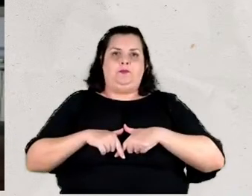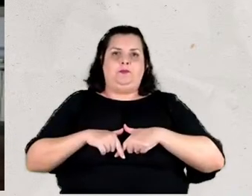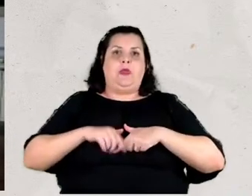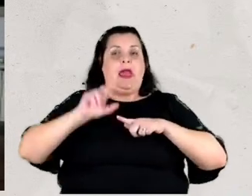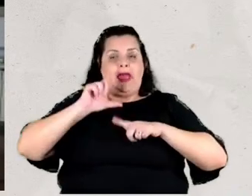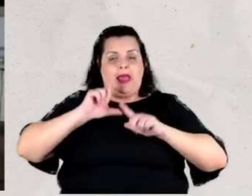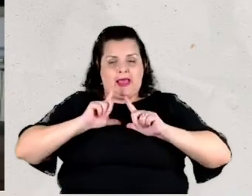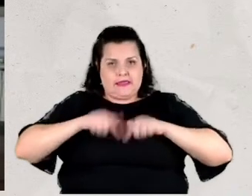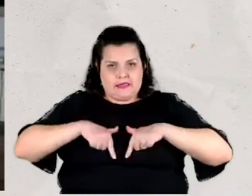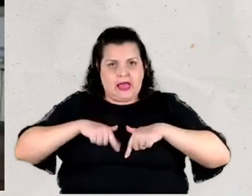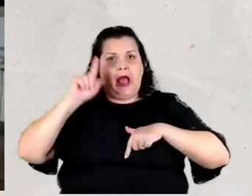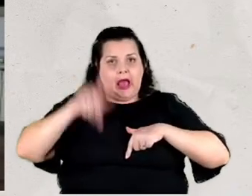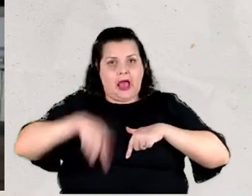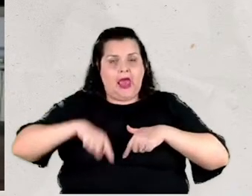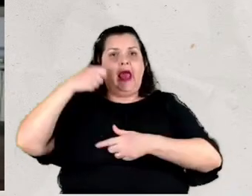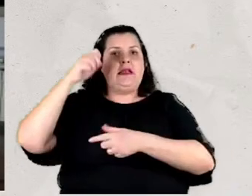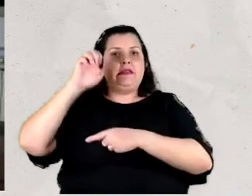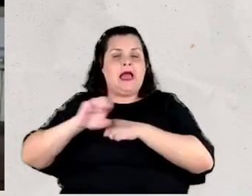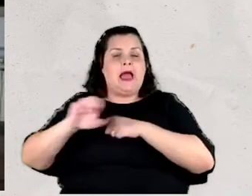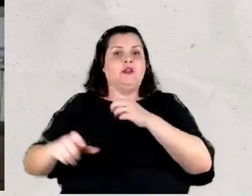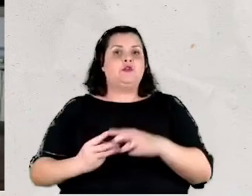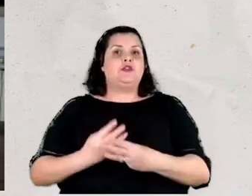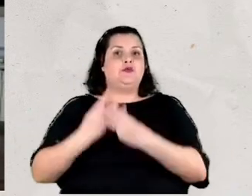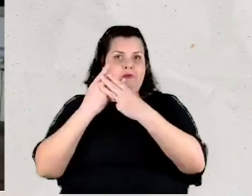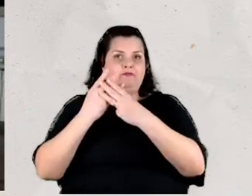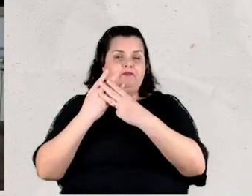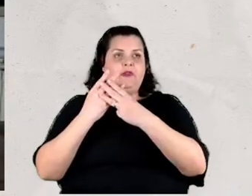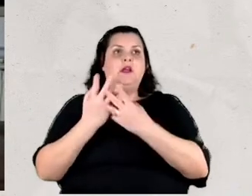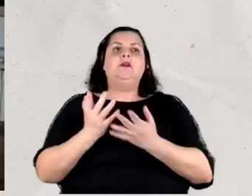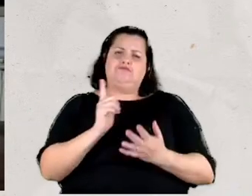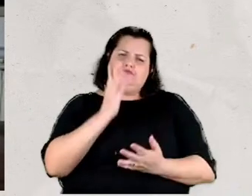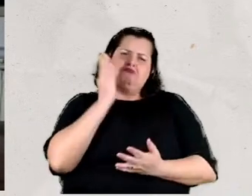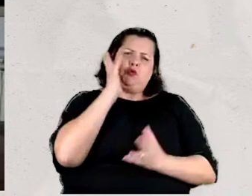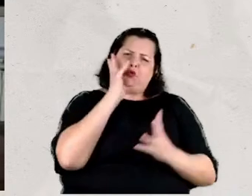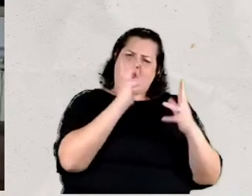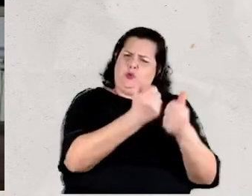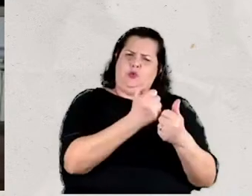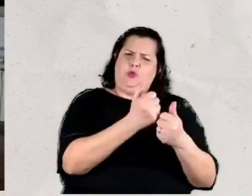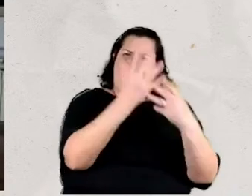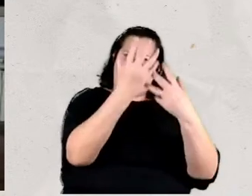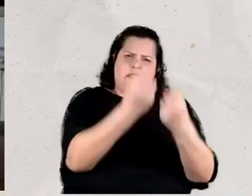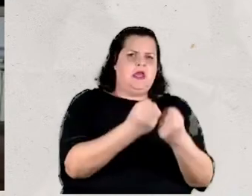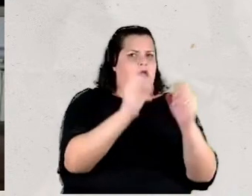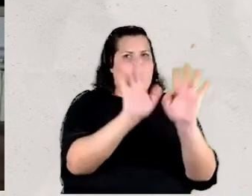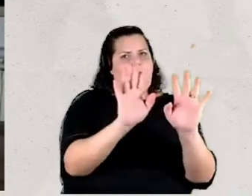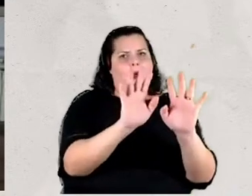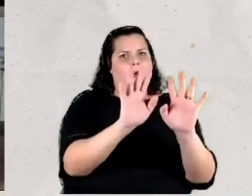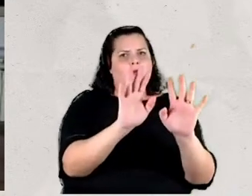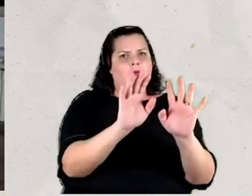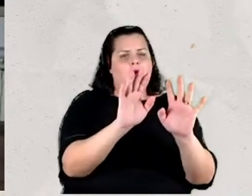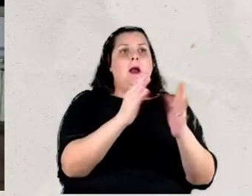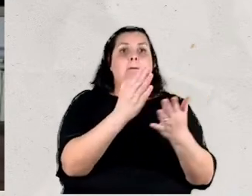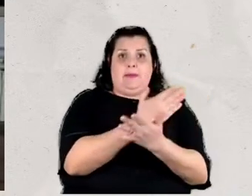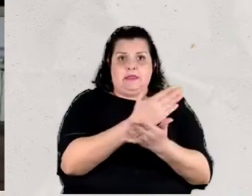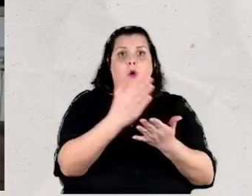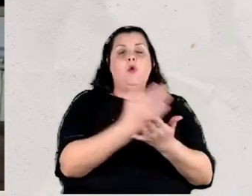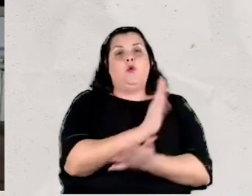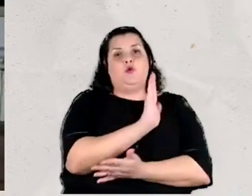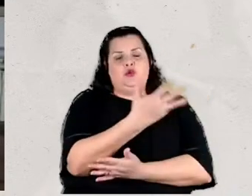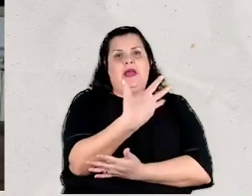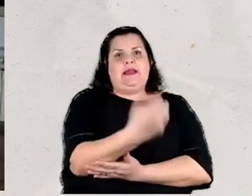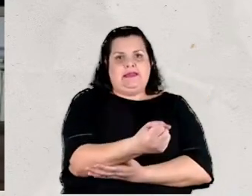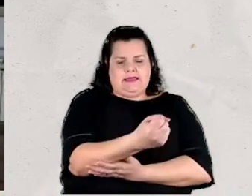so to answer your question, to connect it with what's happening, with what's happened in the last year, there's a shift